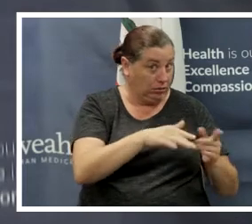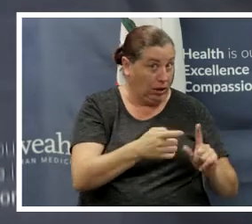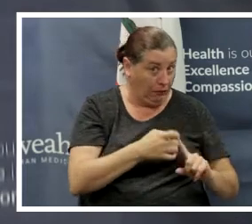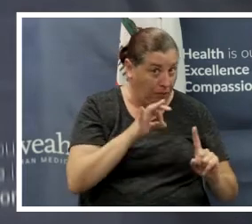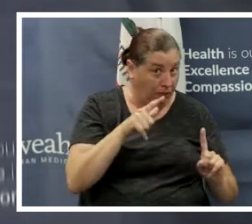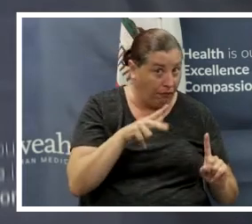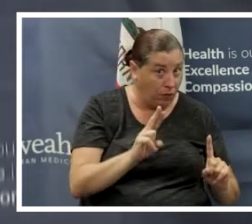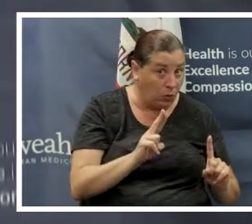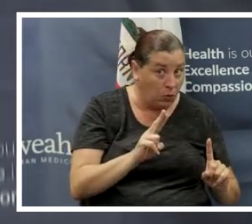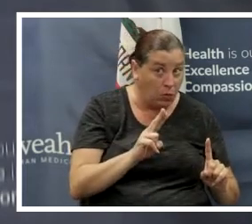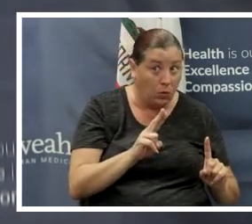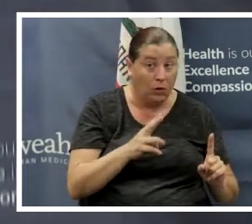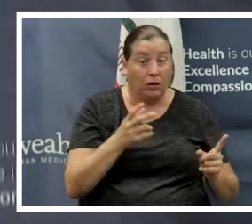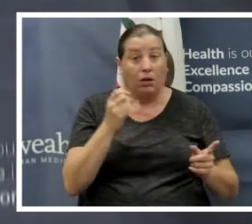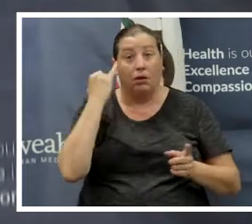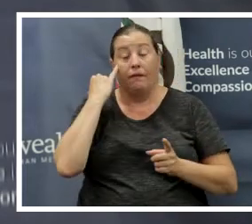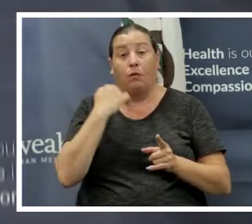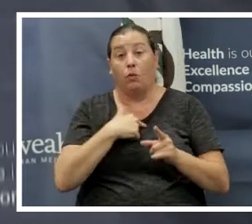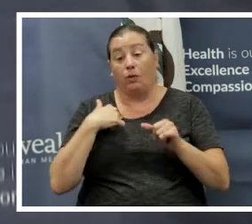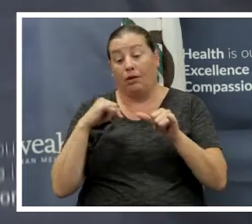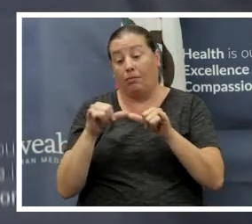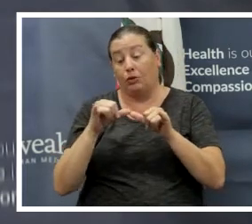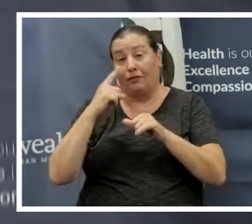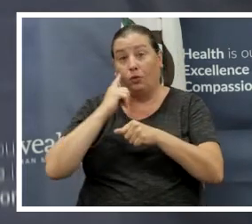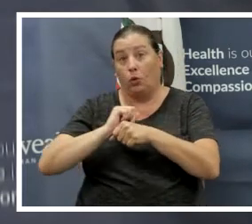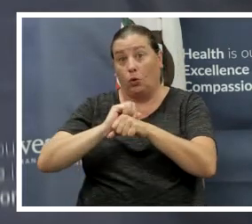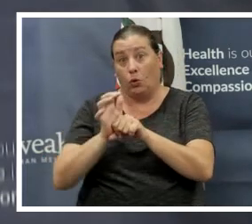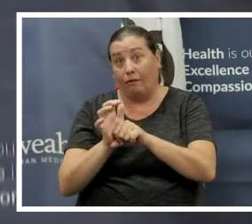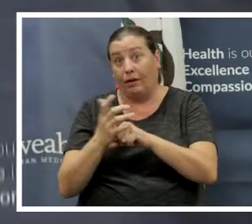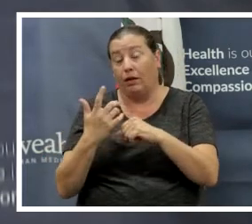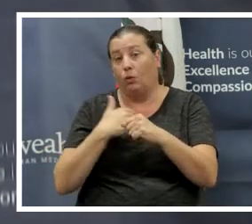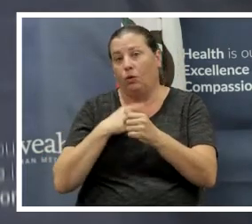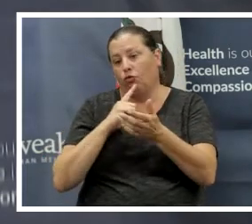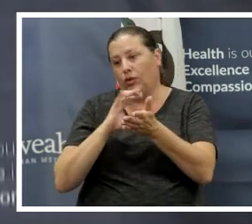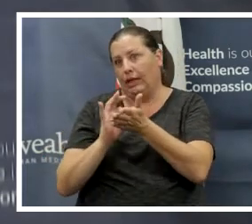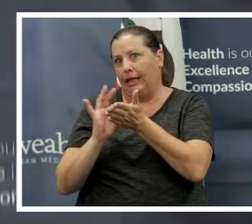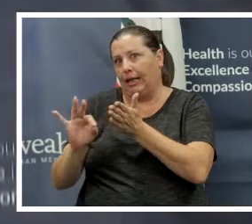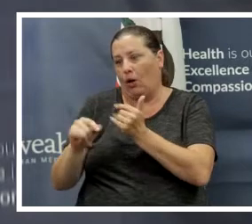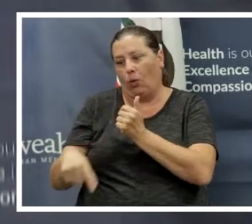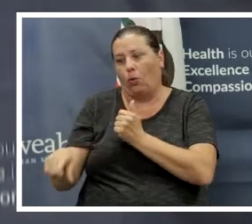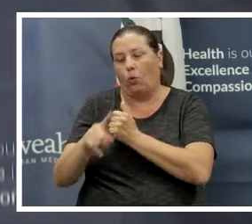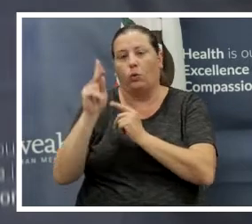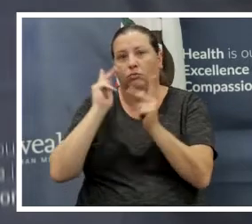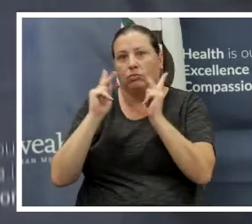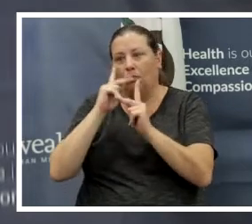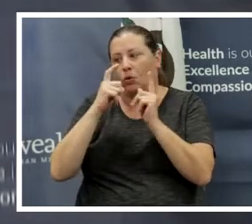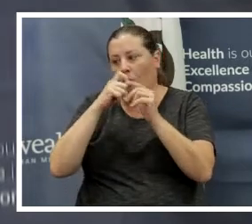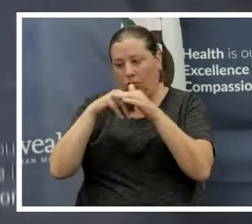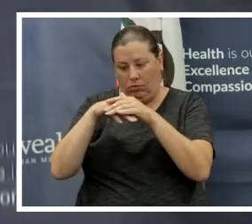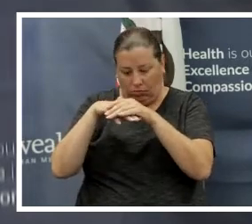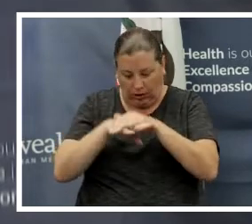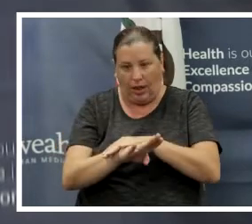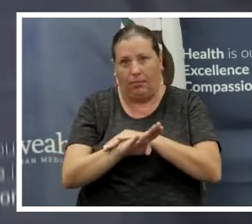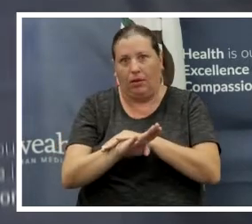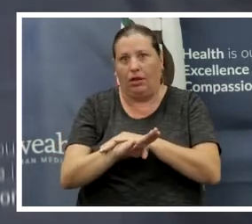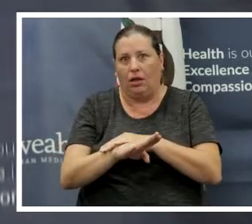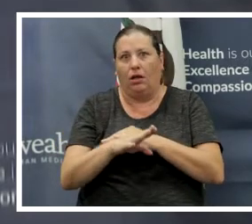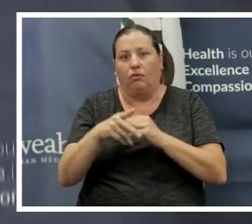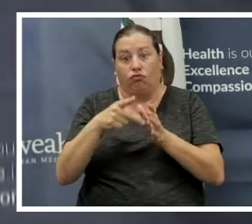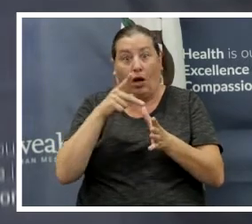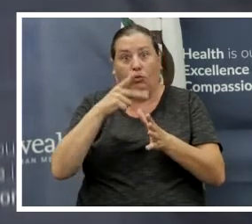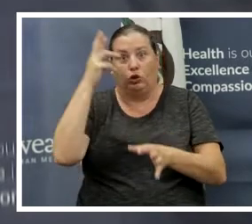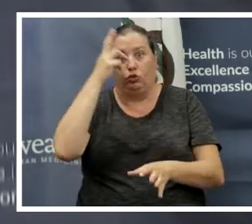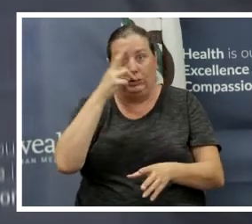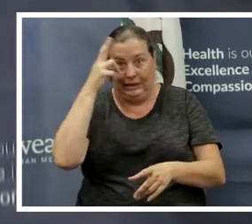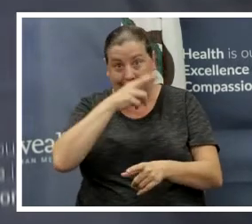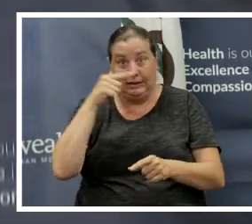measuring COVID, we really count those people that came in for the primary diagnoses of COVID. That's